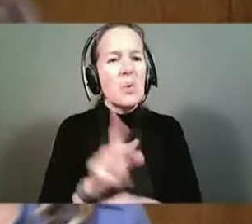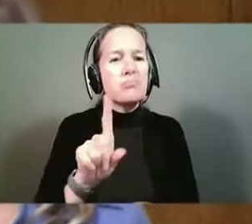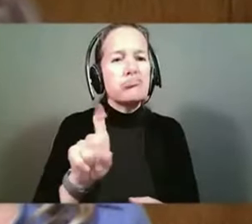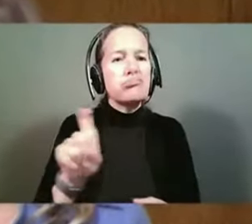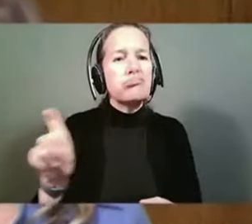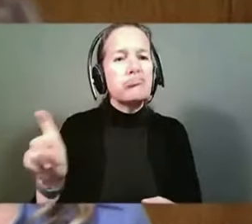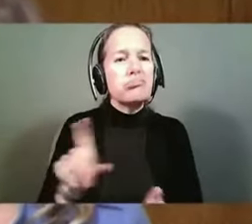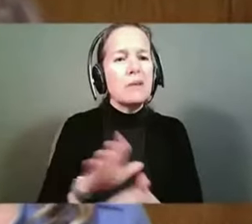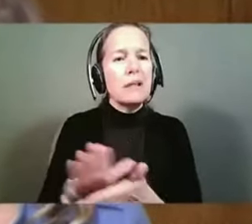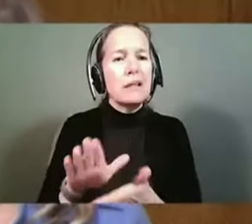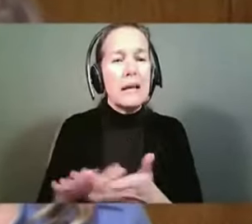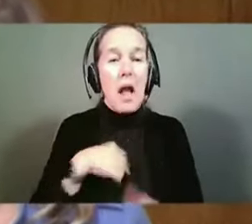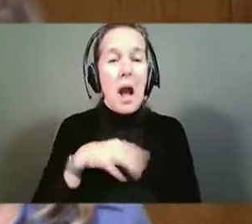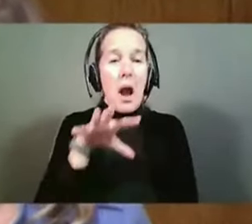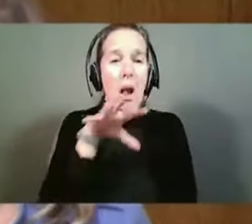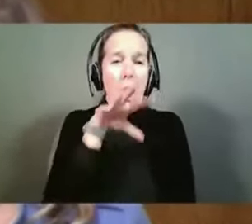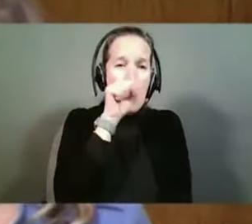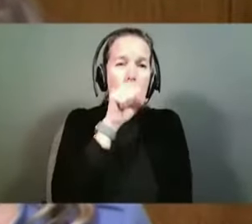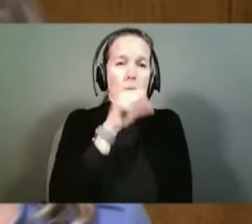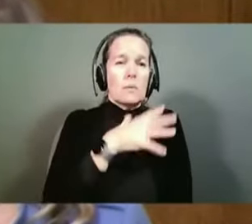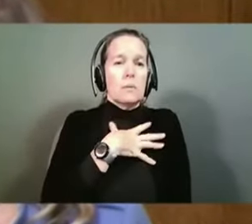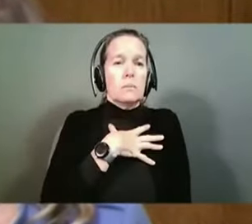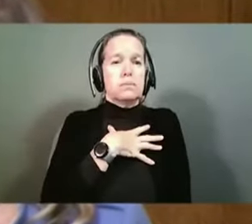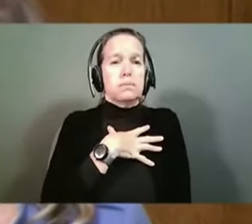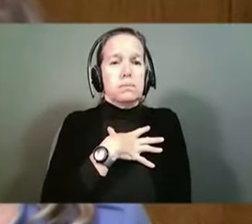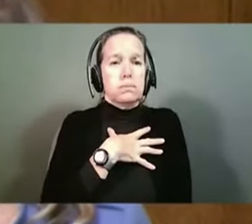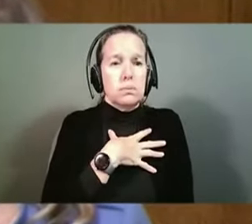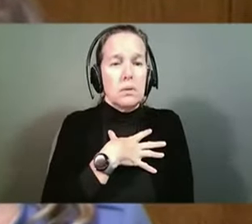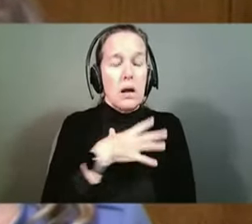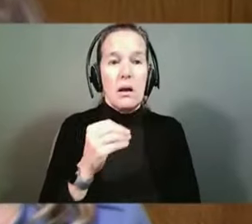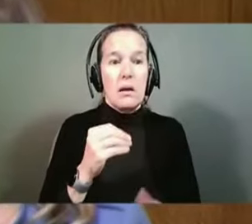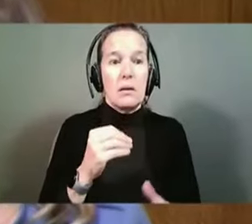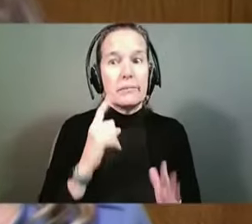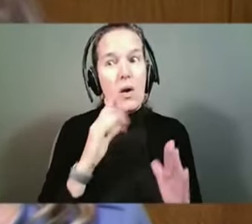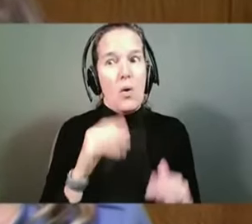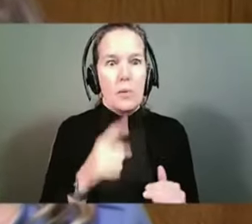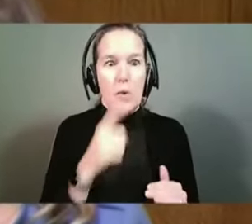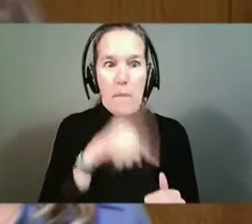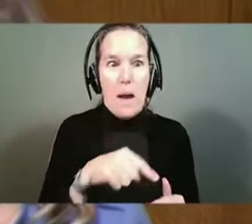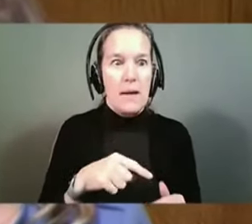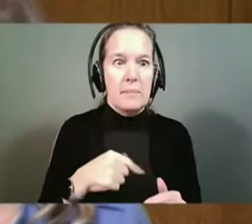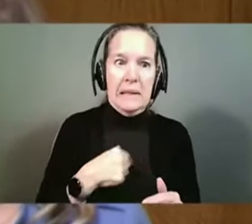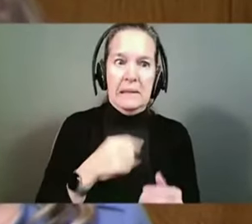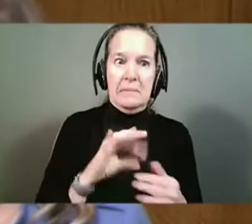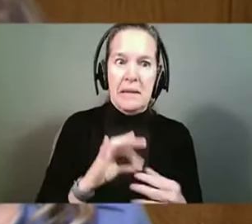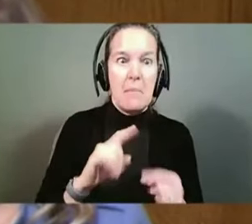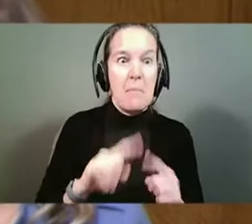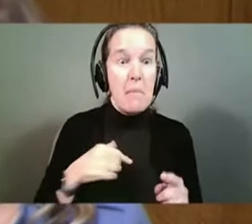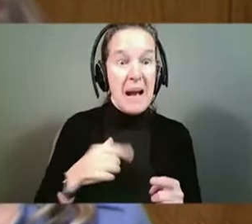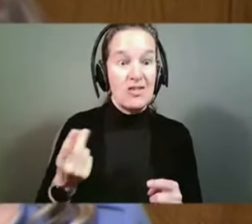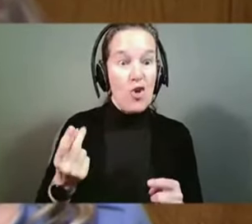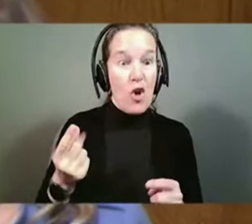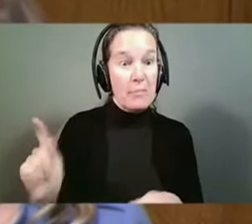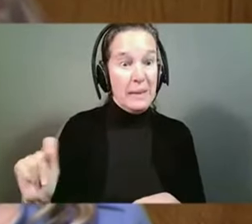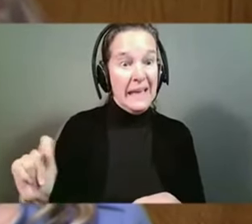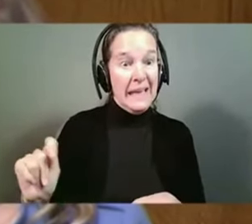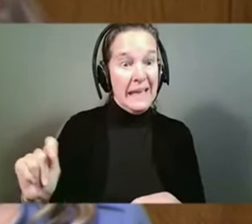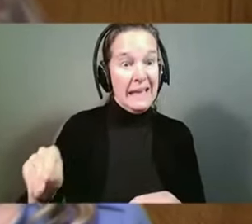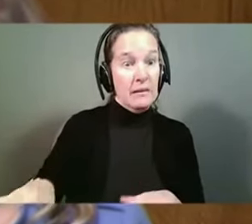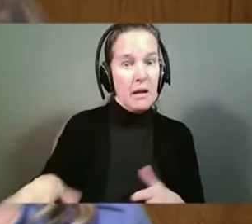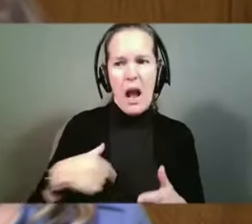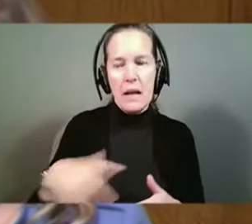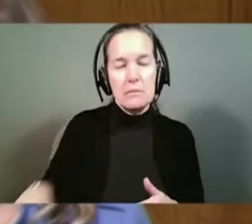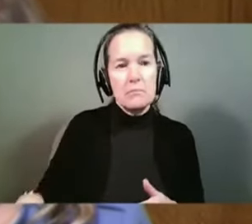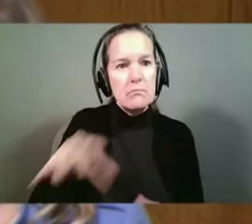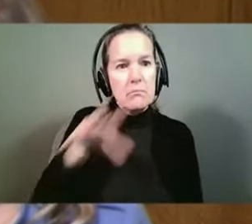me. I hope you don't mind me saying this, but when my dog urinated, I could really smell that urine. It was just something that was just so